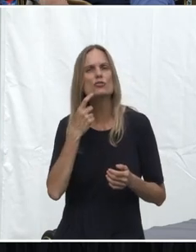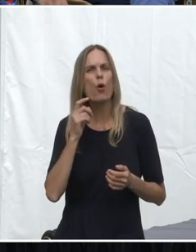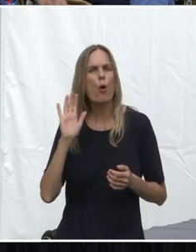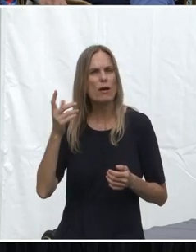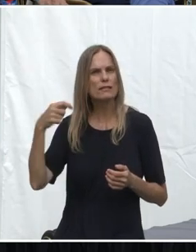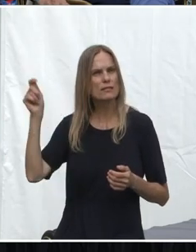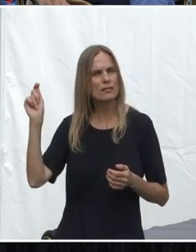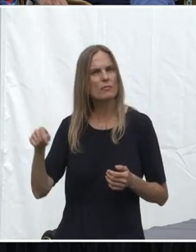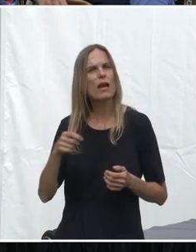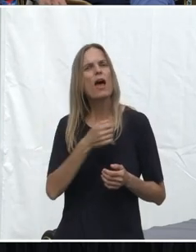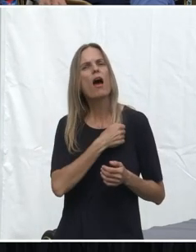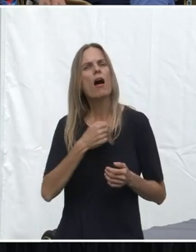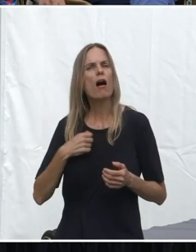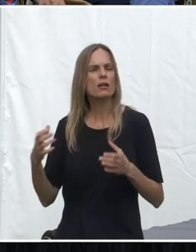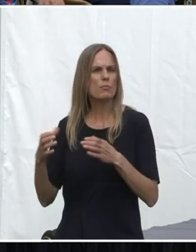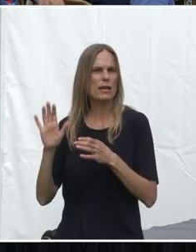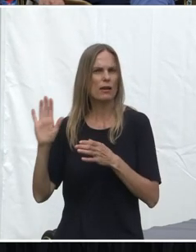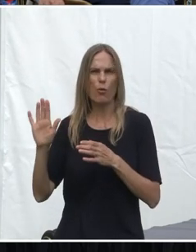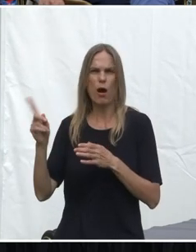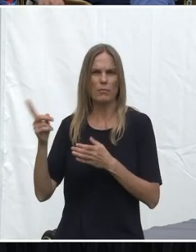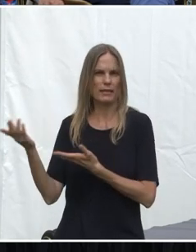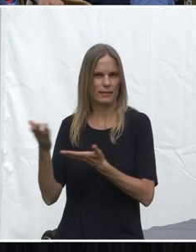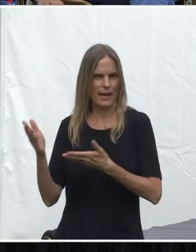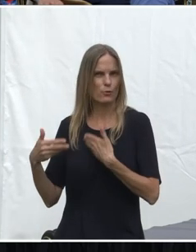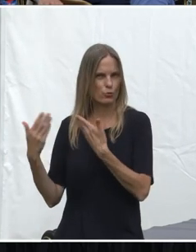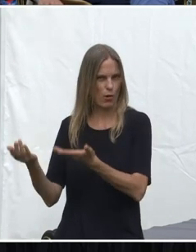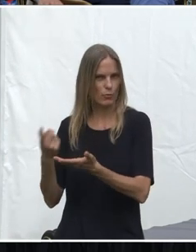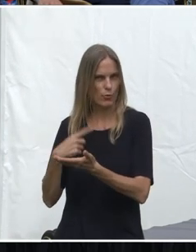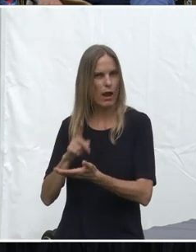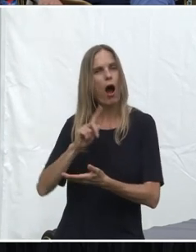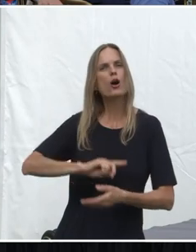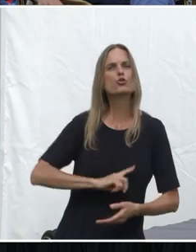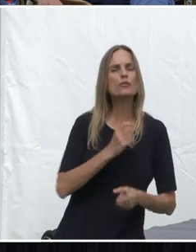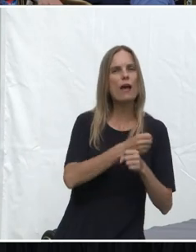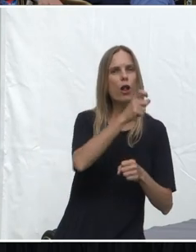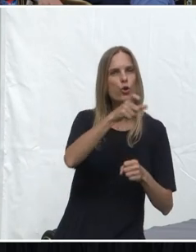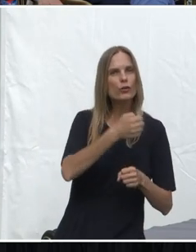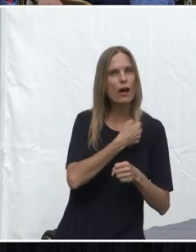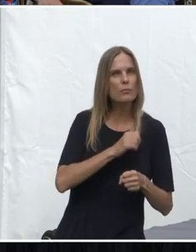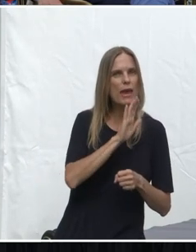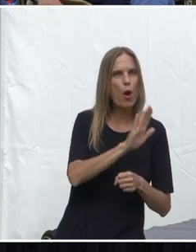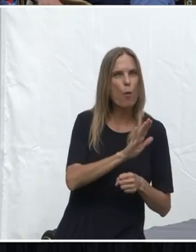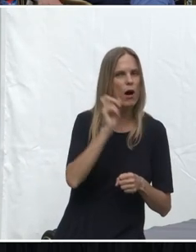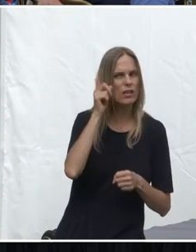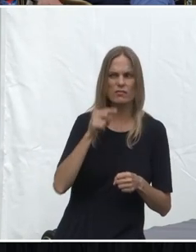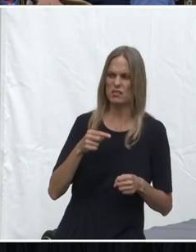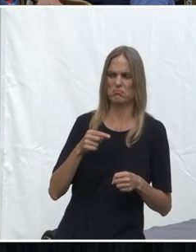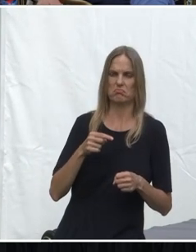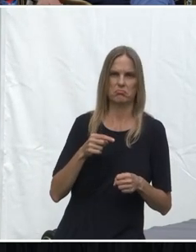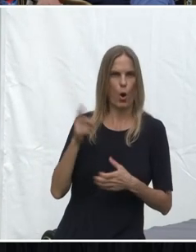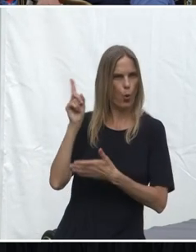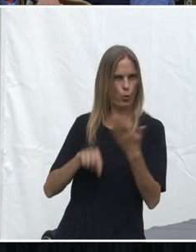the Finnish army. And the social service people in the army were not certain that we could be trusted or that the army